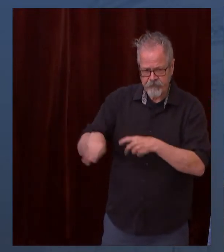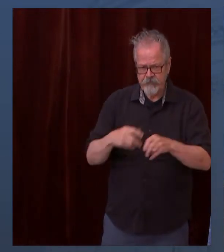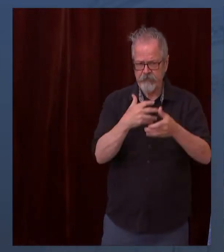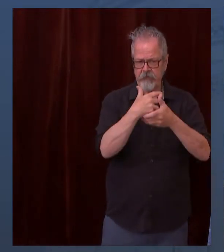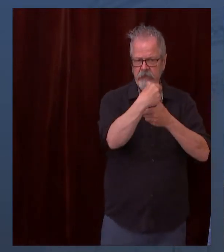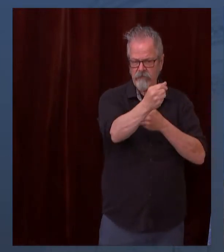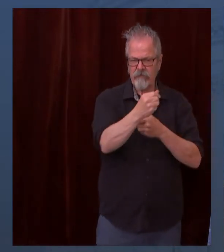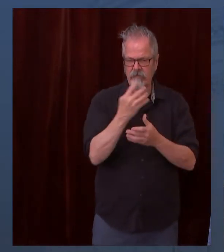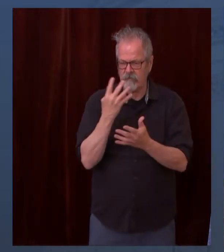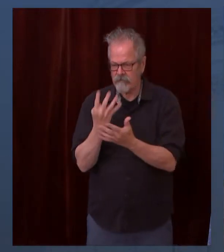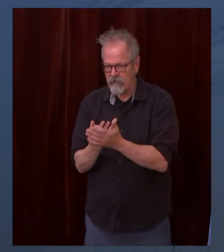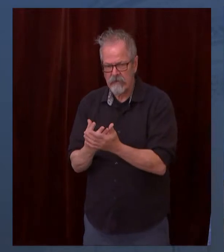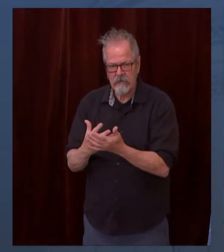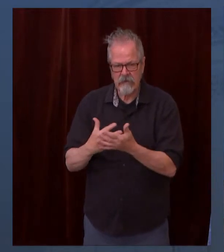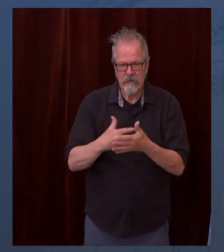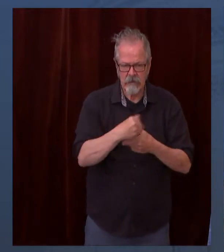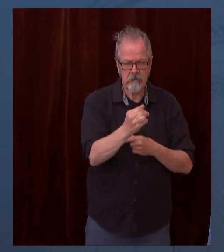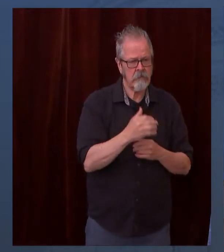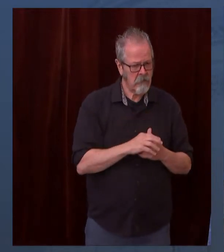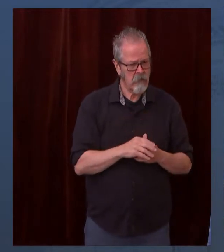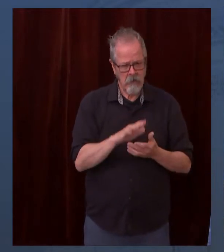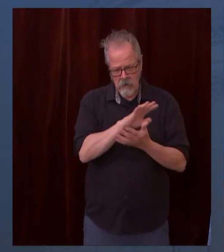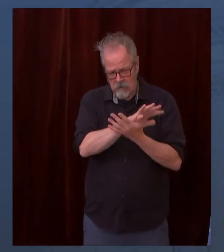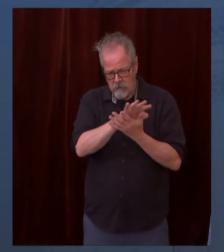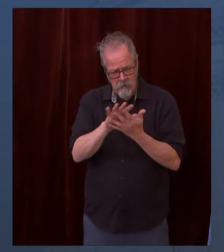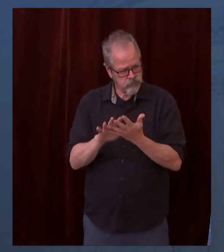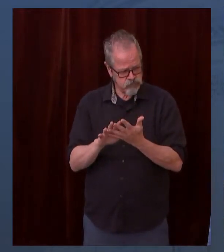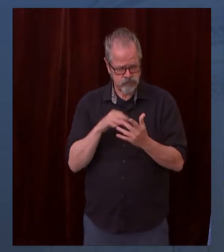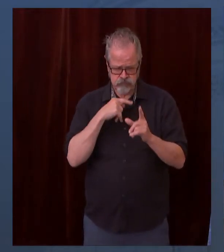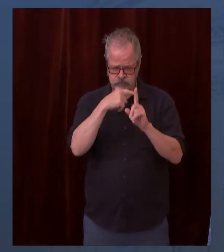we're appreciated. So that's what I'm going to say on this.